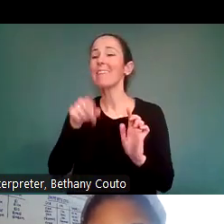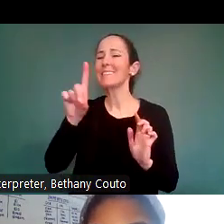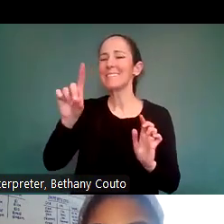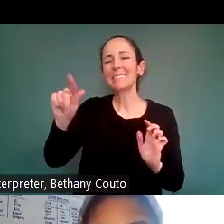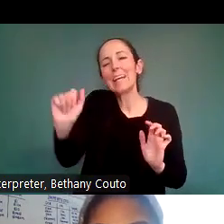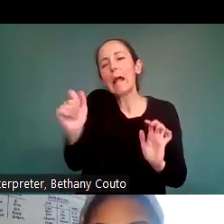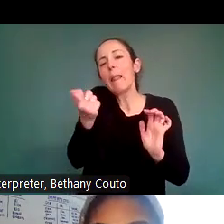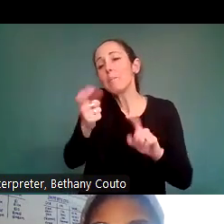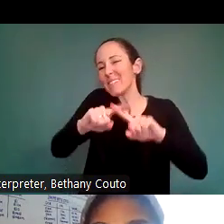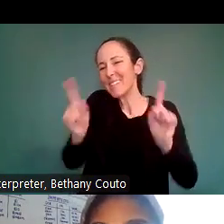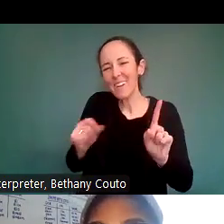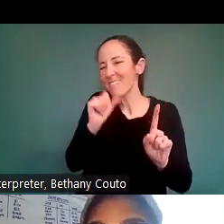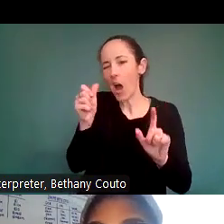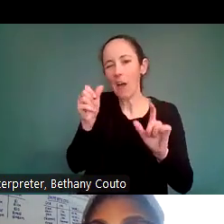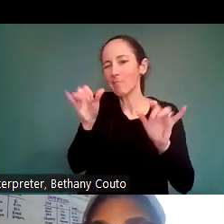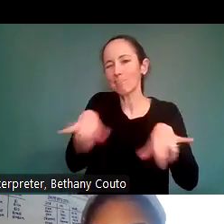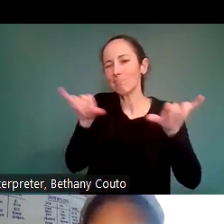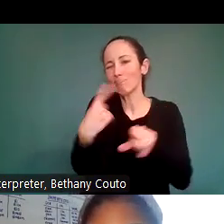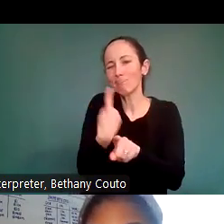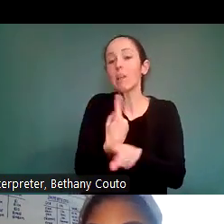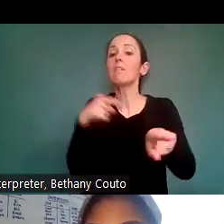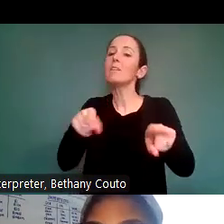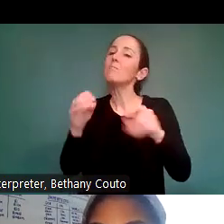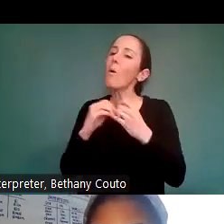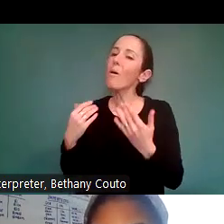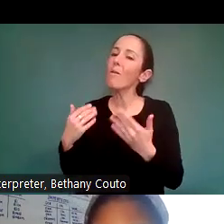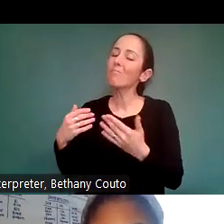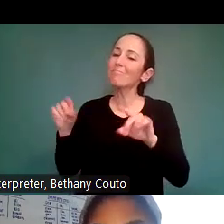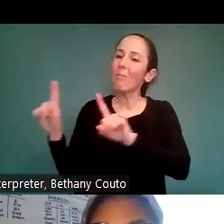have used. This is more so looking at polling data and how it has impacted